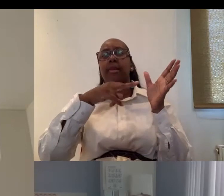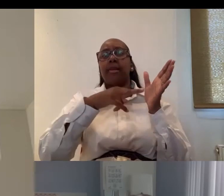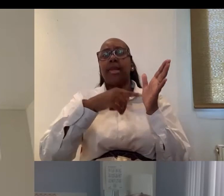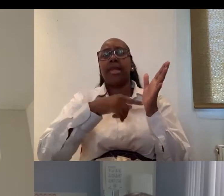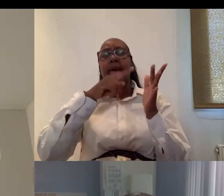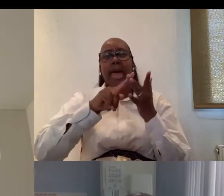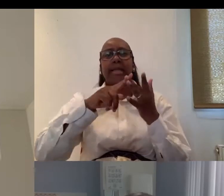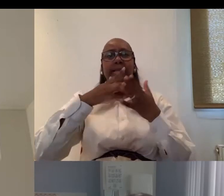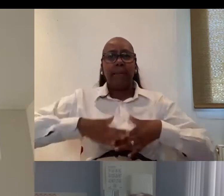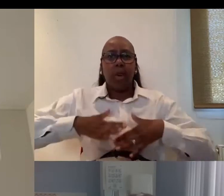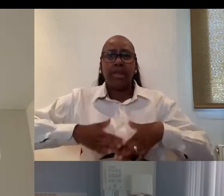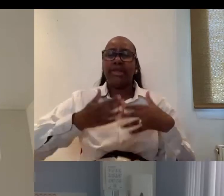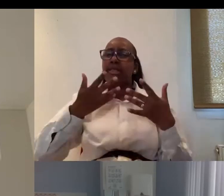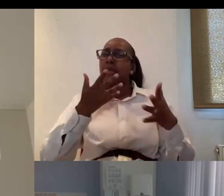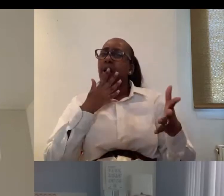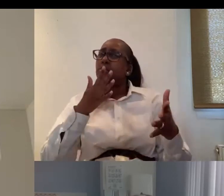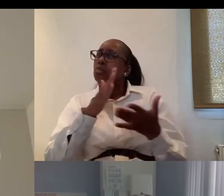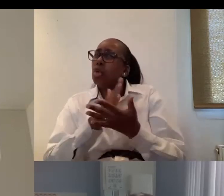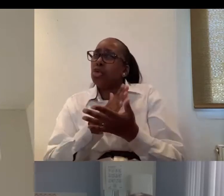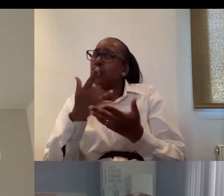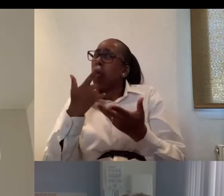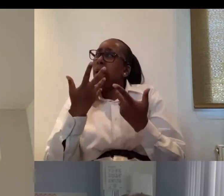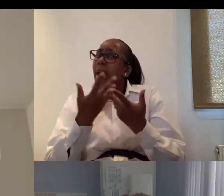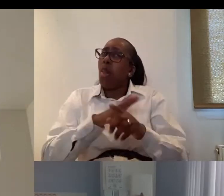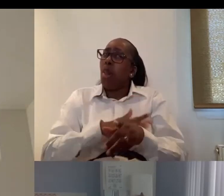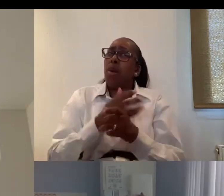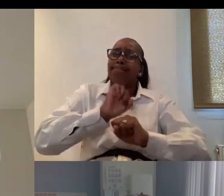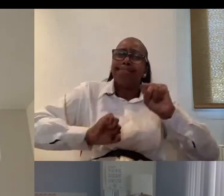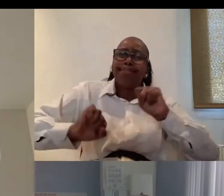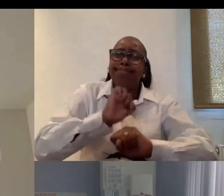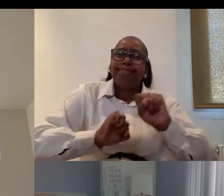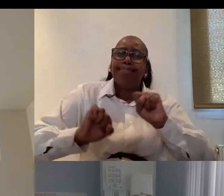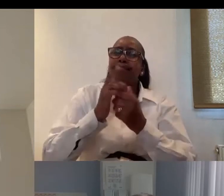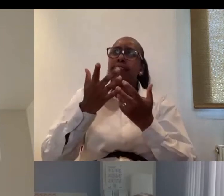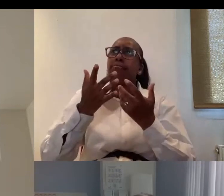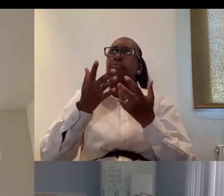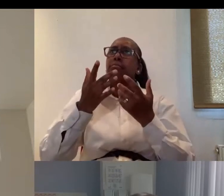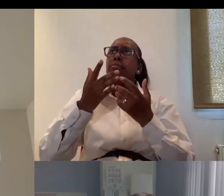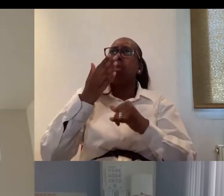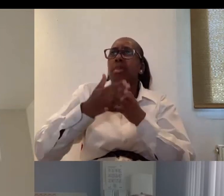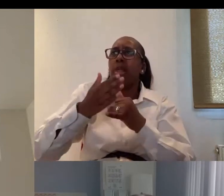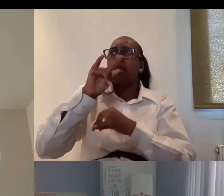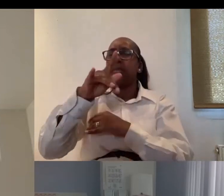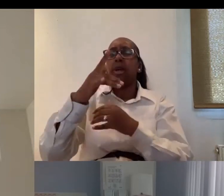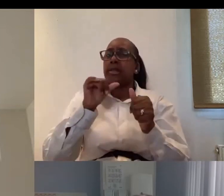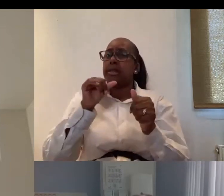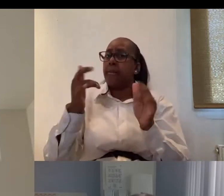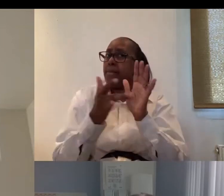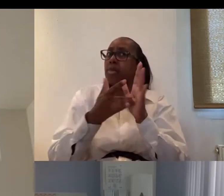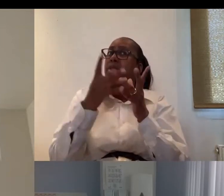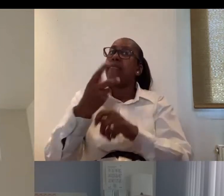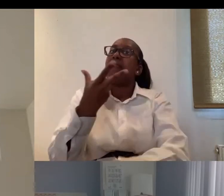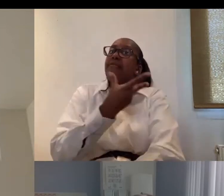to last. And so because we don't know how long it's going to last, we would always recommend you have the vaccine